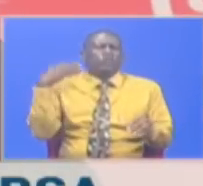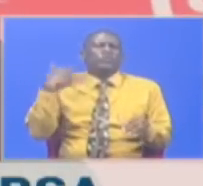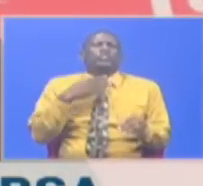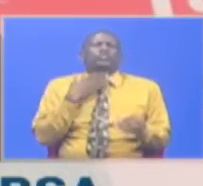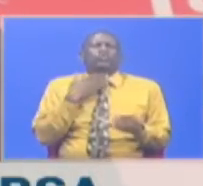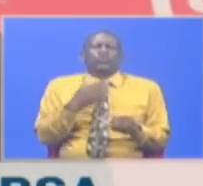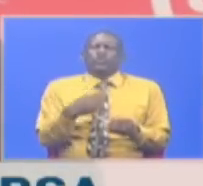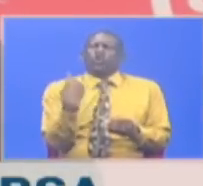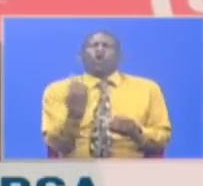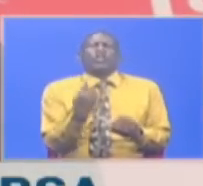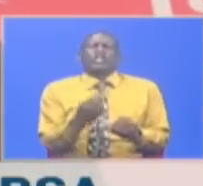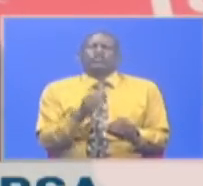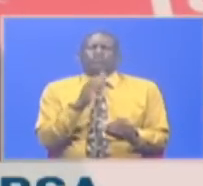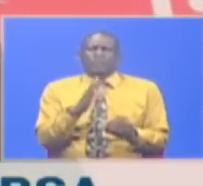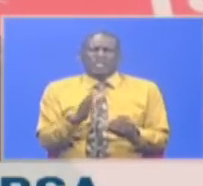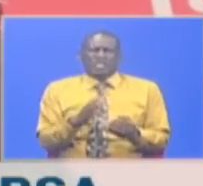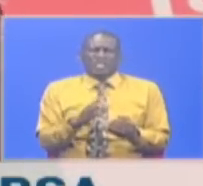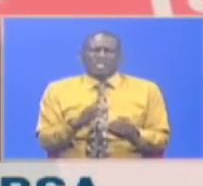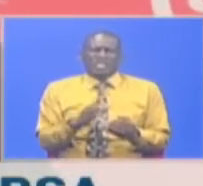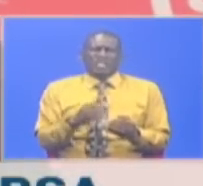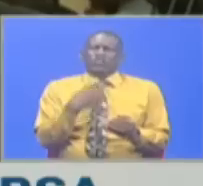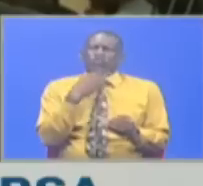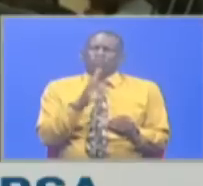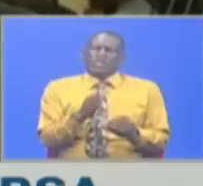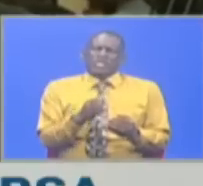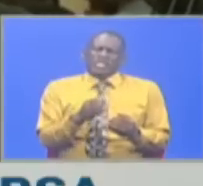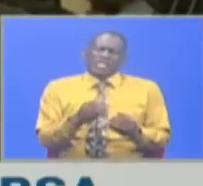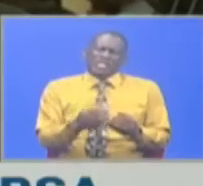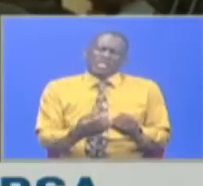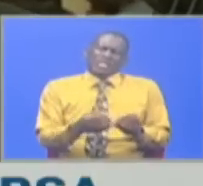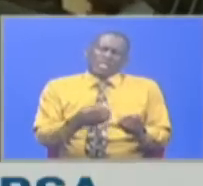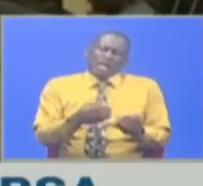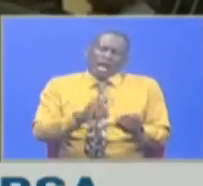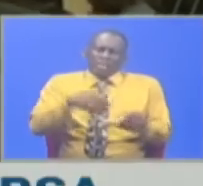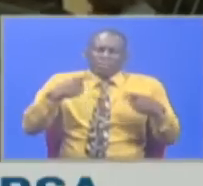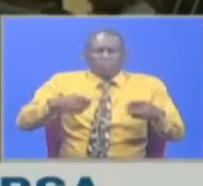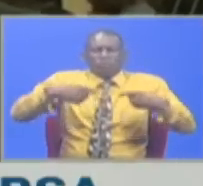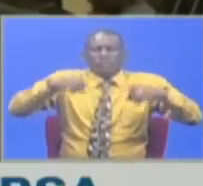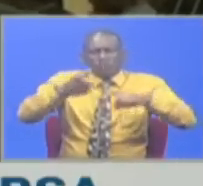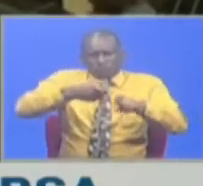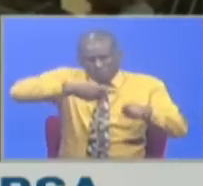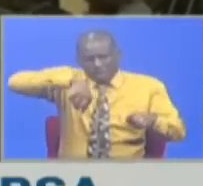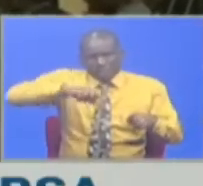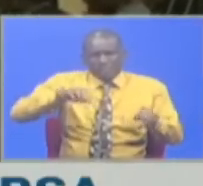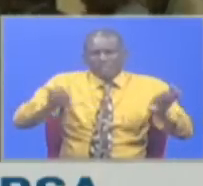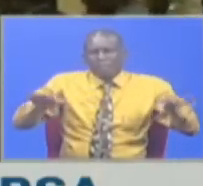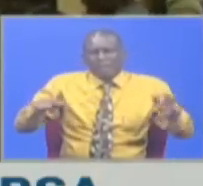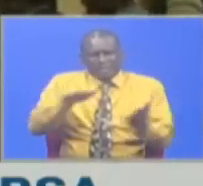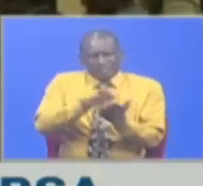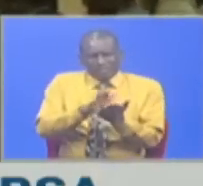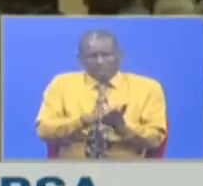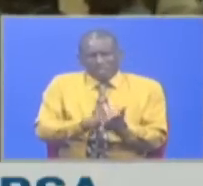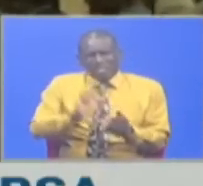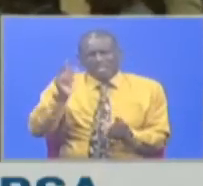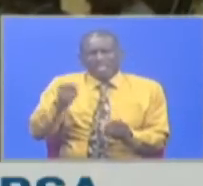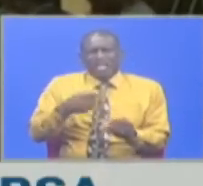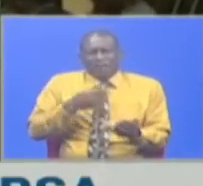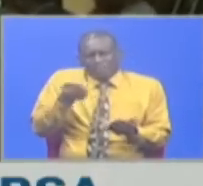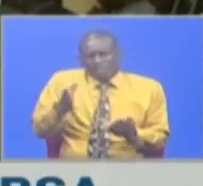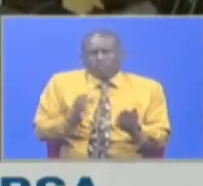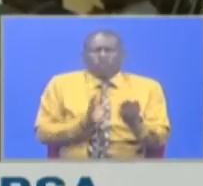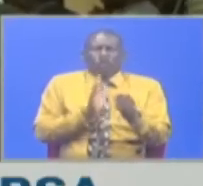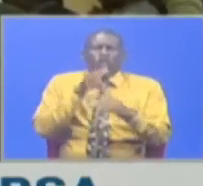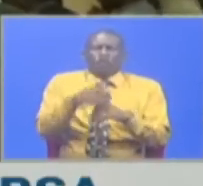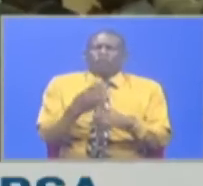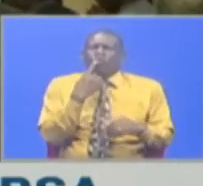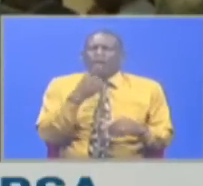be prospects for others. The history of Barclays Bank in Kenya dates back more than a century, and it's not easy to change